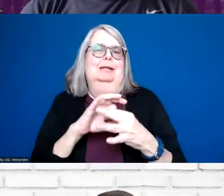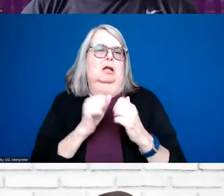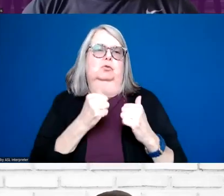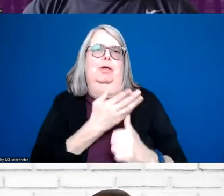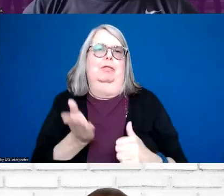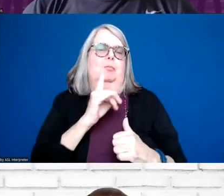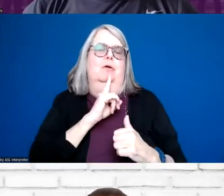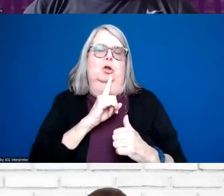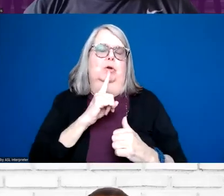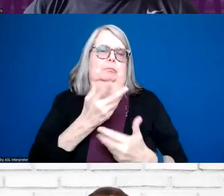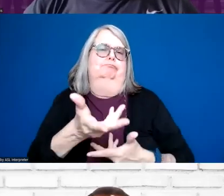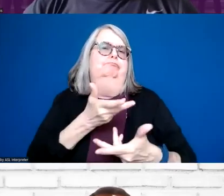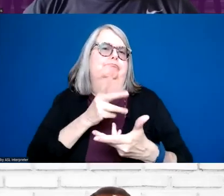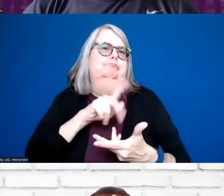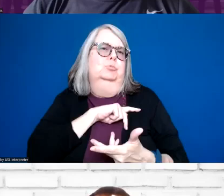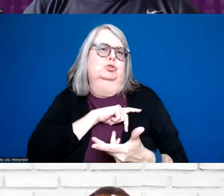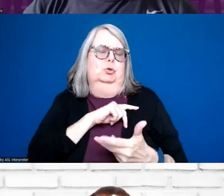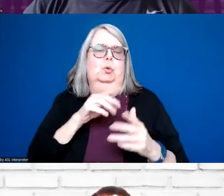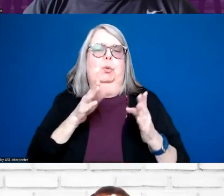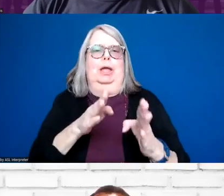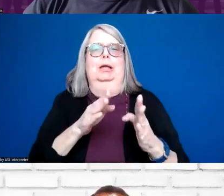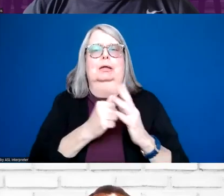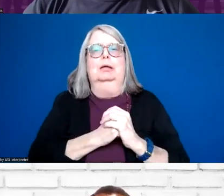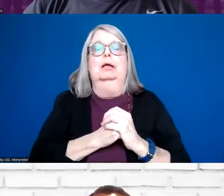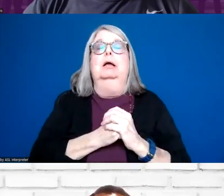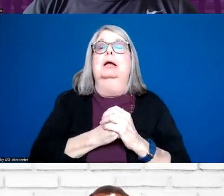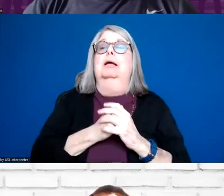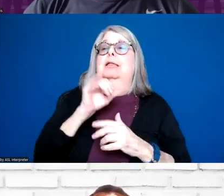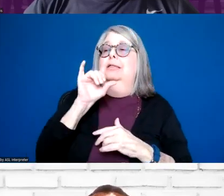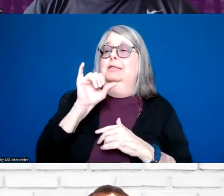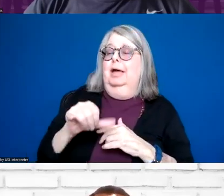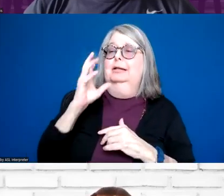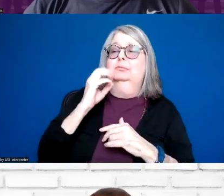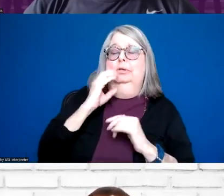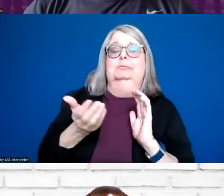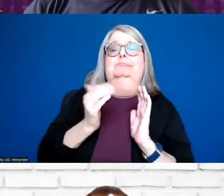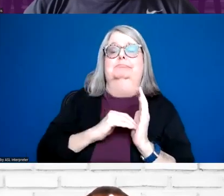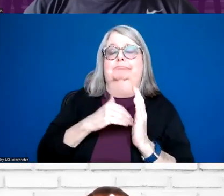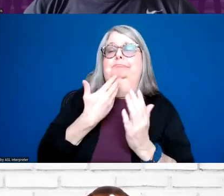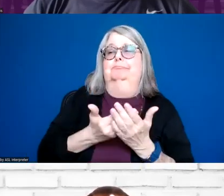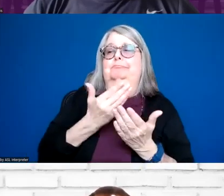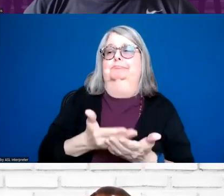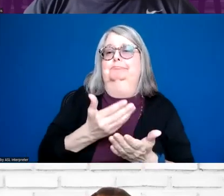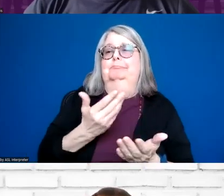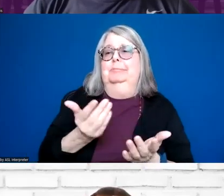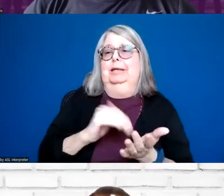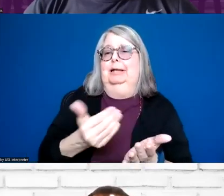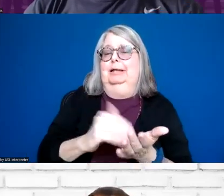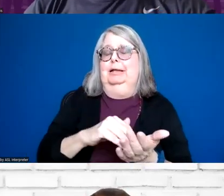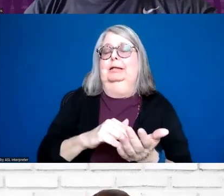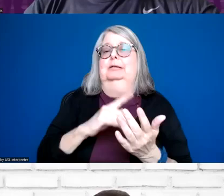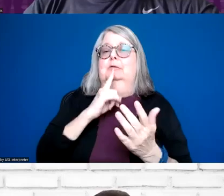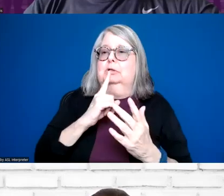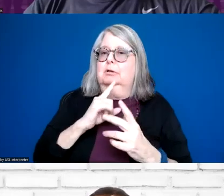very interpersonal way. Well, that lived experience has been proven over and over and over again to be extremely effective in terms of connection,